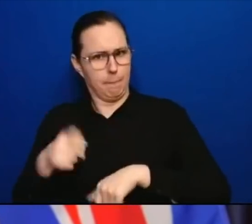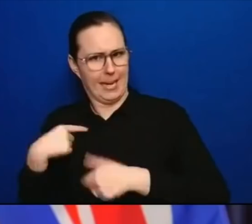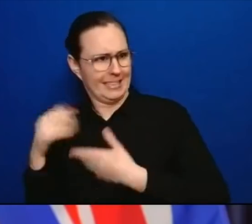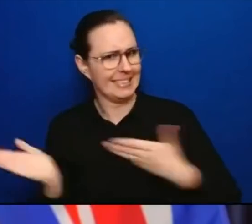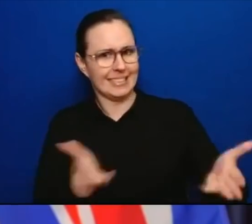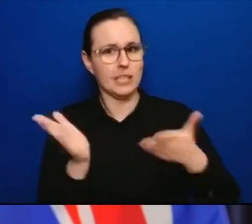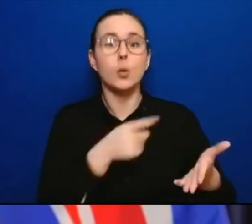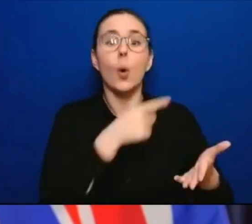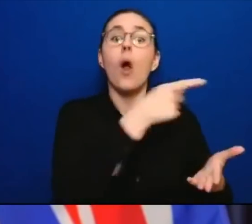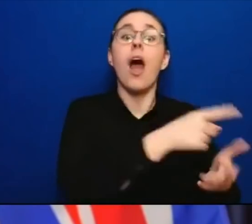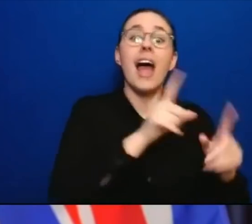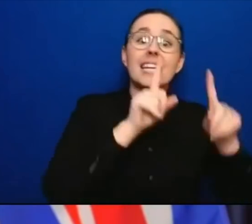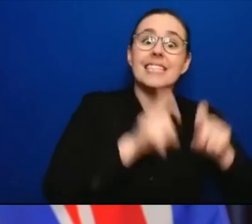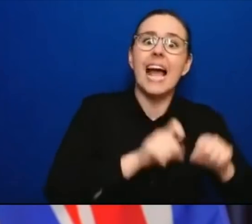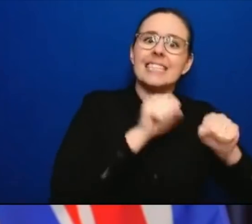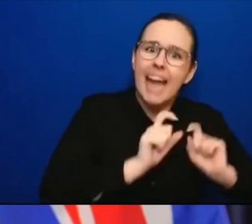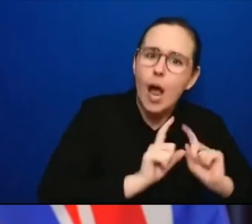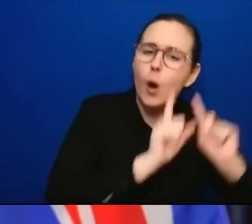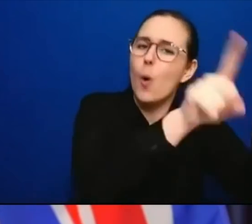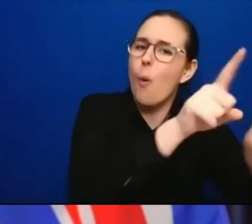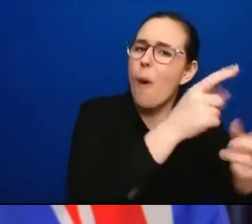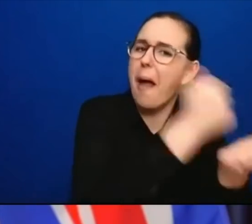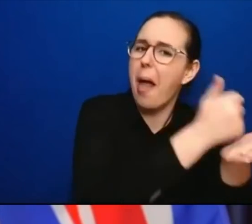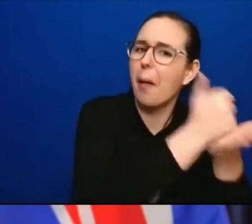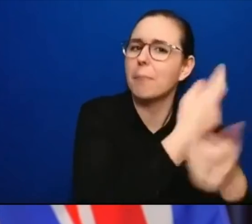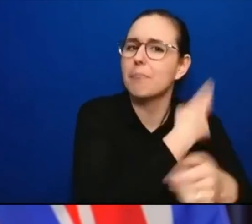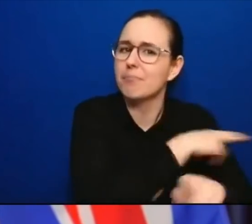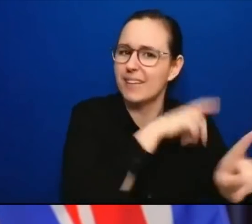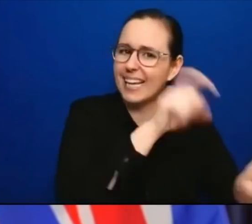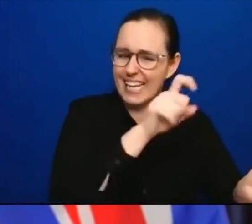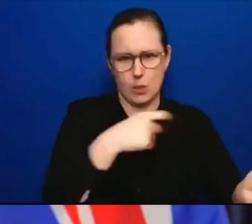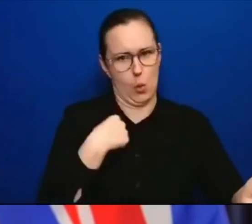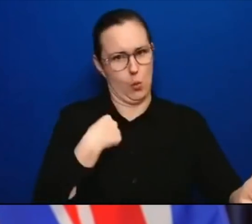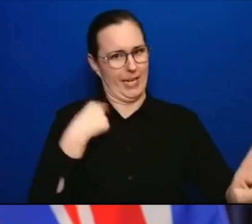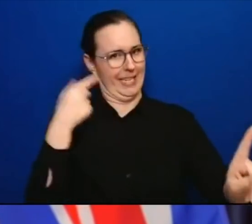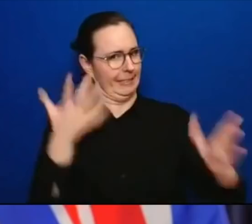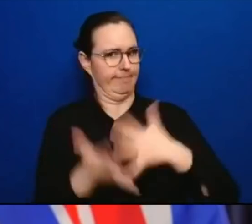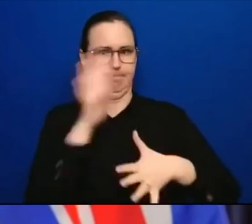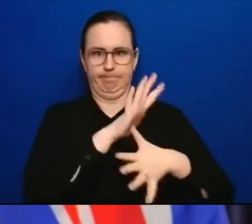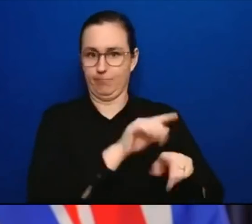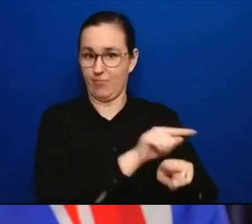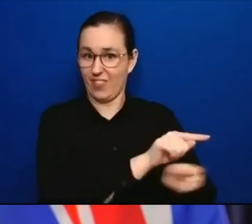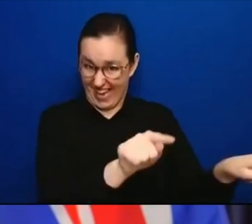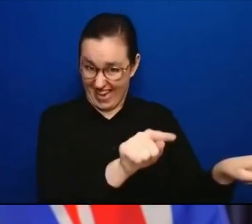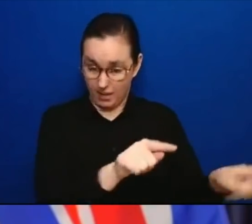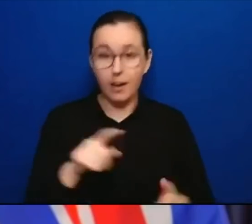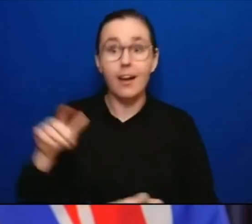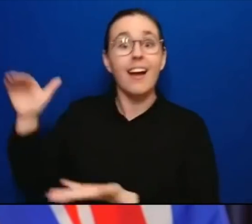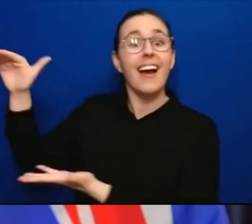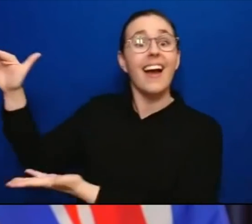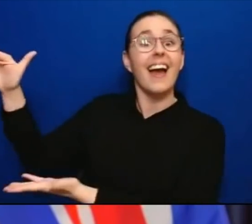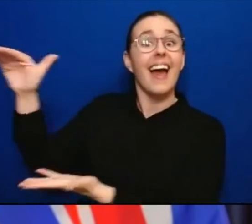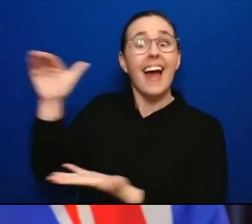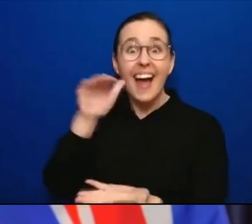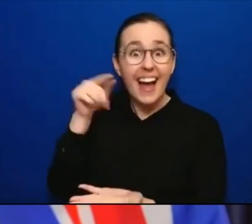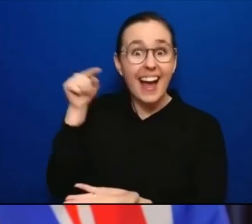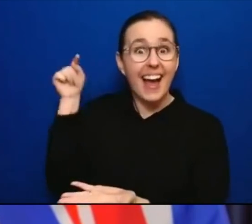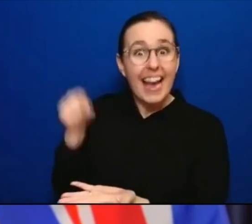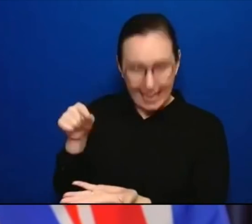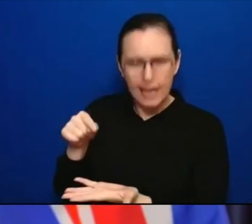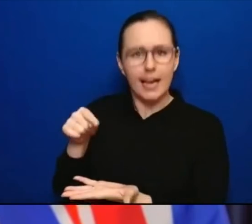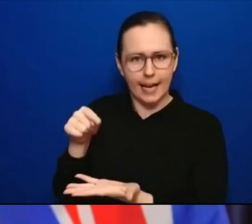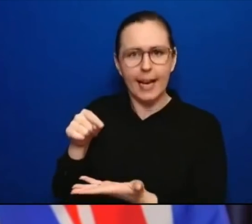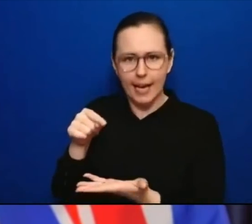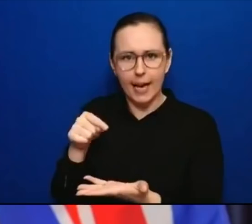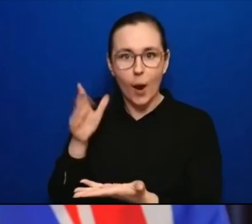taking measures to protect some of the supply to meet their needs in the weeks and months to come. However, with the expected increase in supply, we will